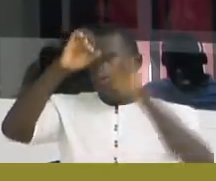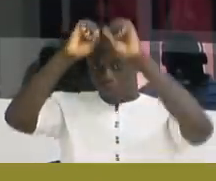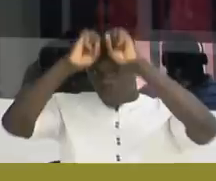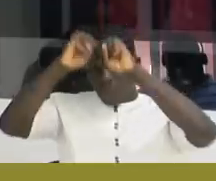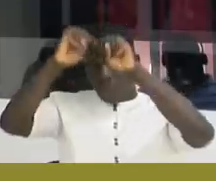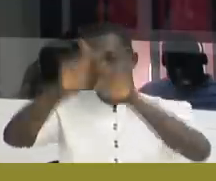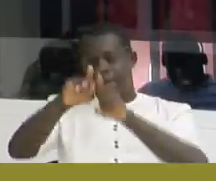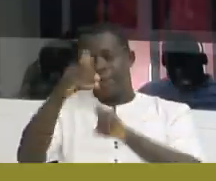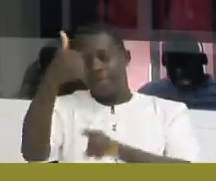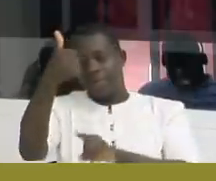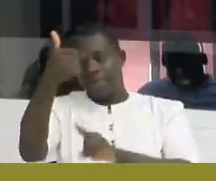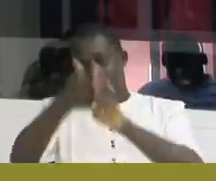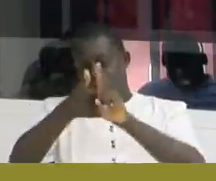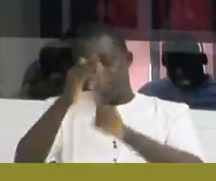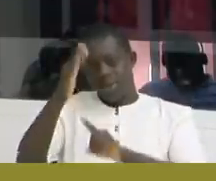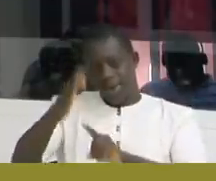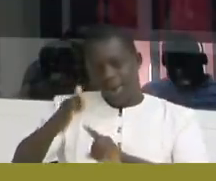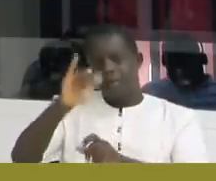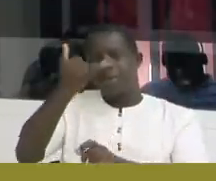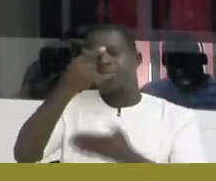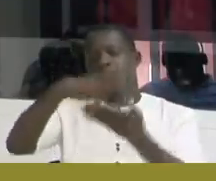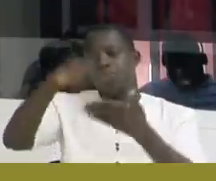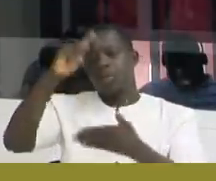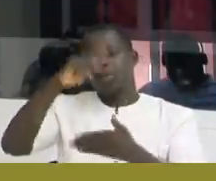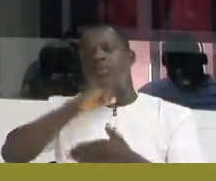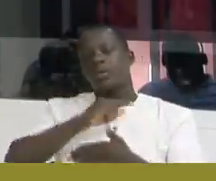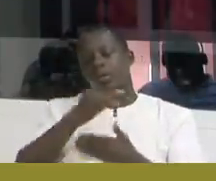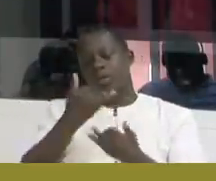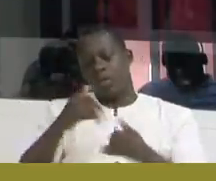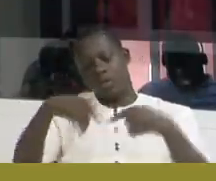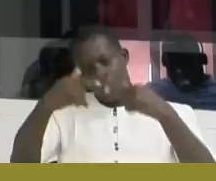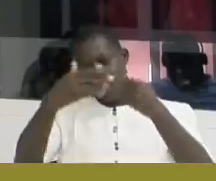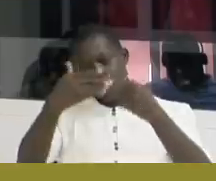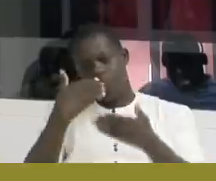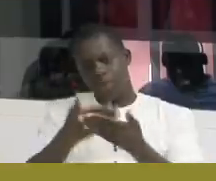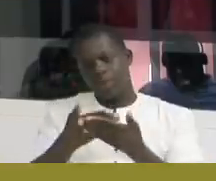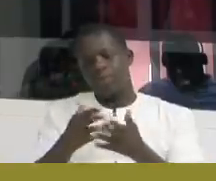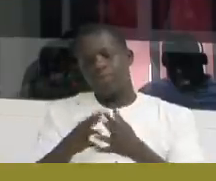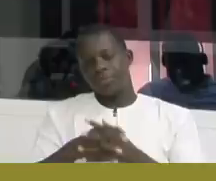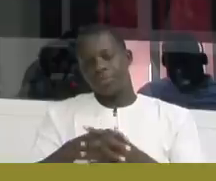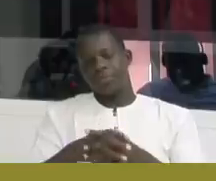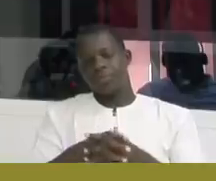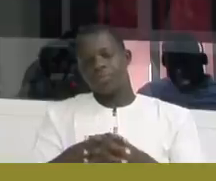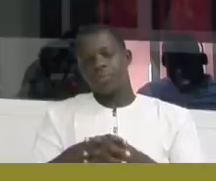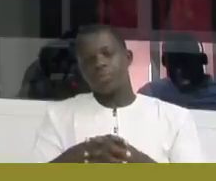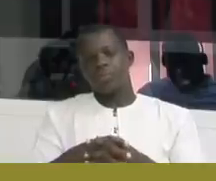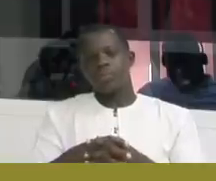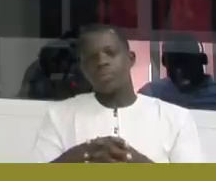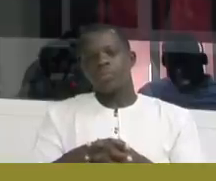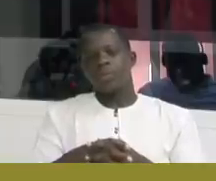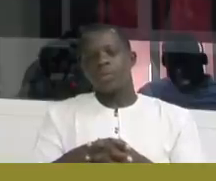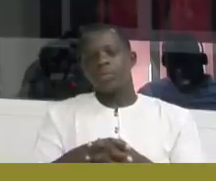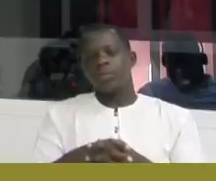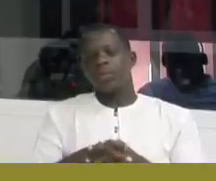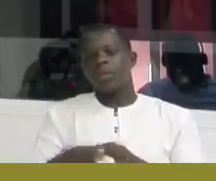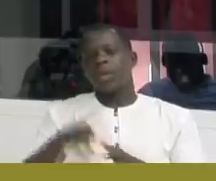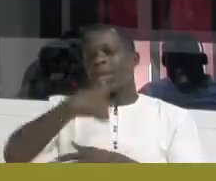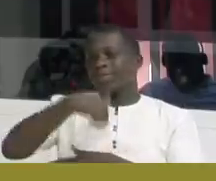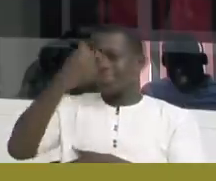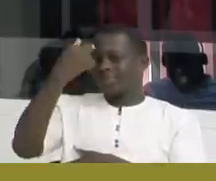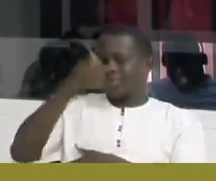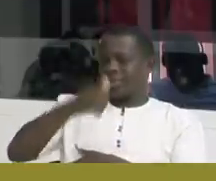right? That is correct, sir. Proceed, please. Yes, sir. In fact, I think I said yesterday